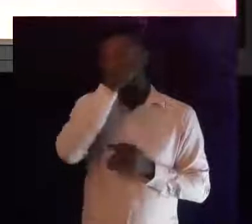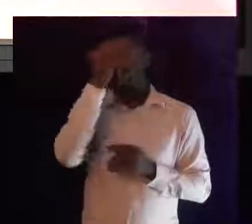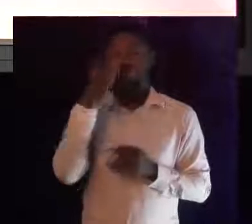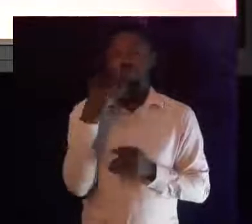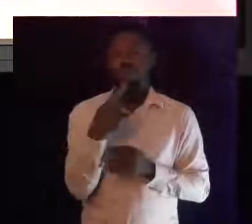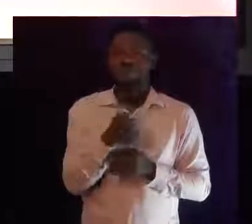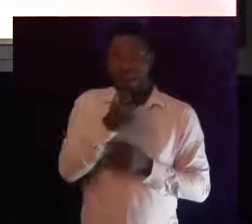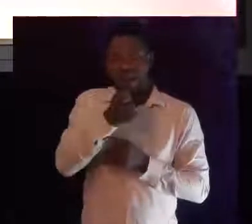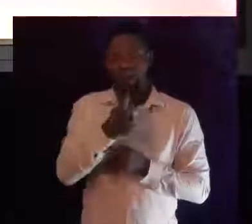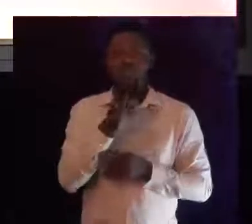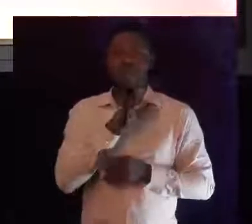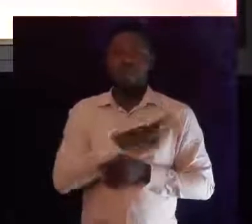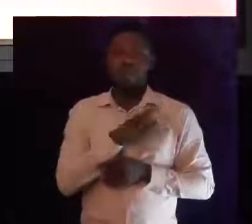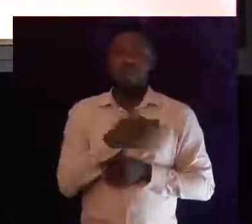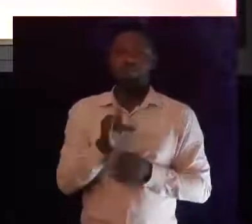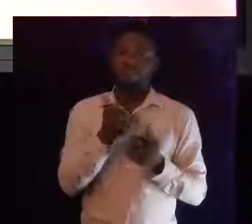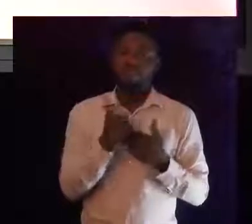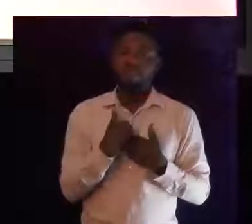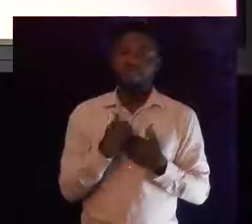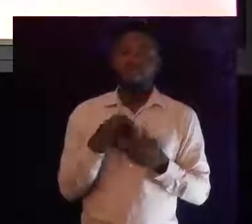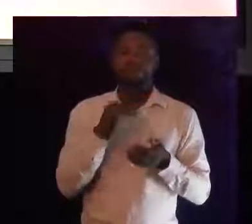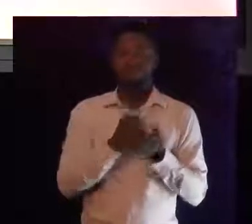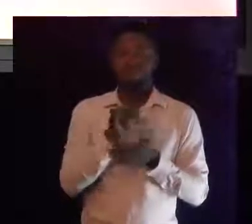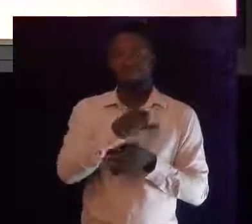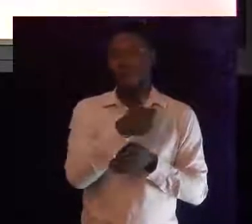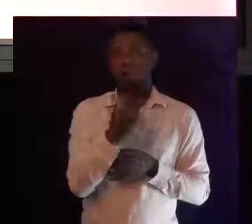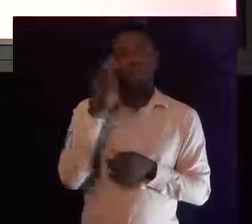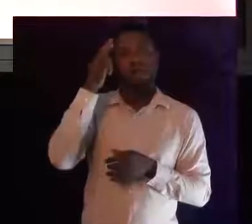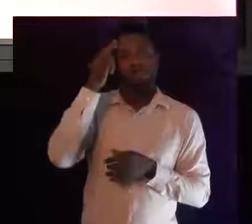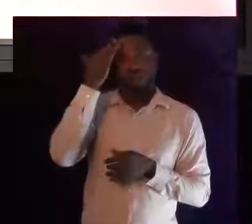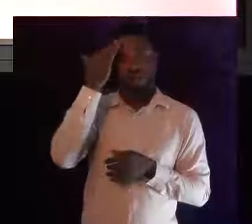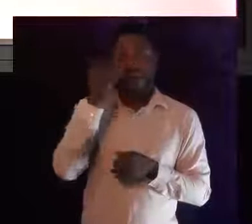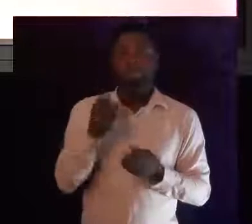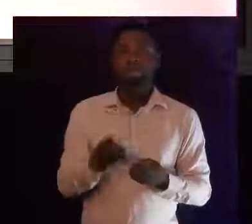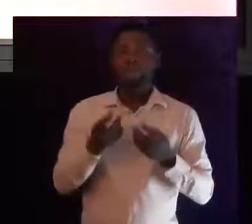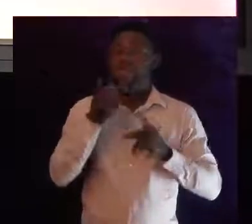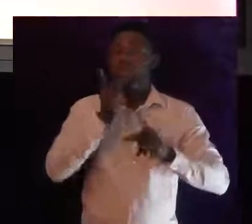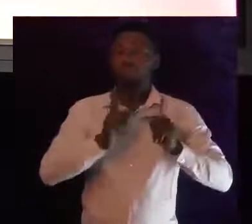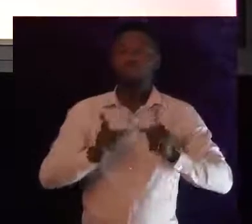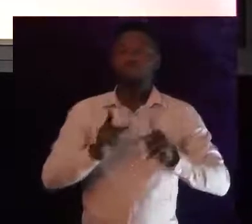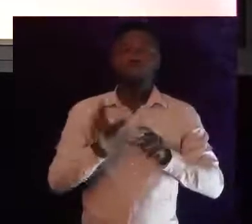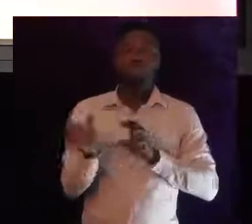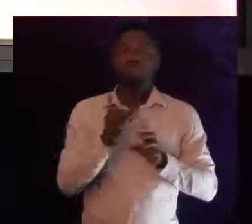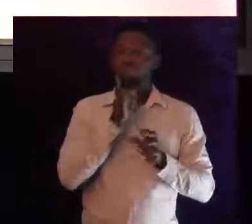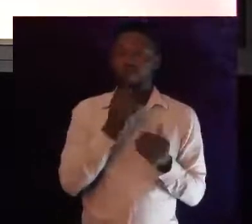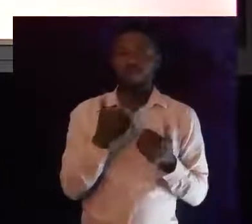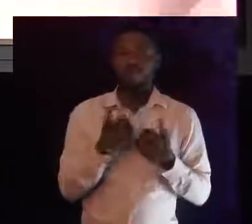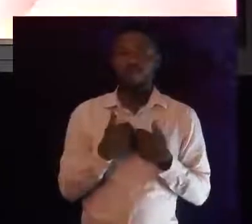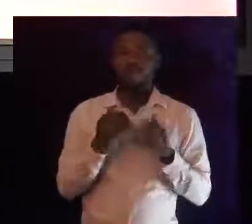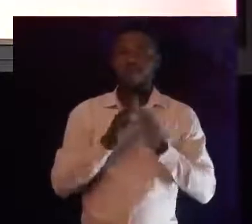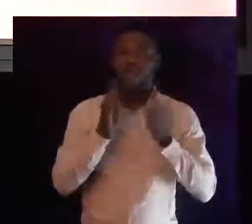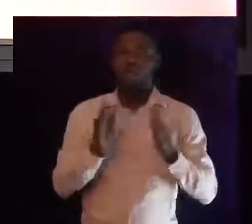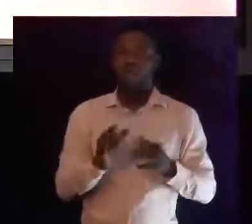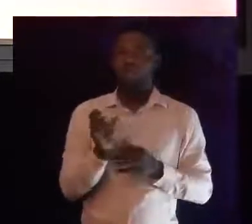all because of the little income they earn. So that's another reason why so many people do